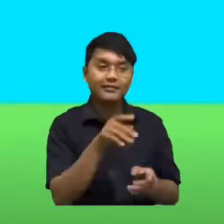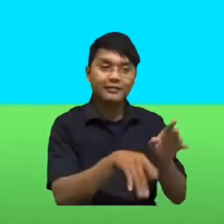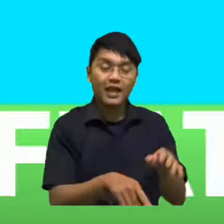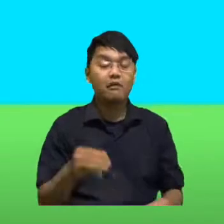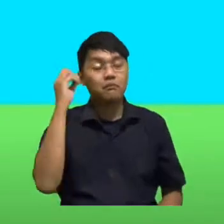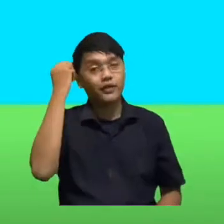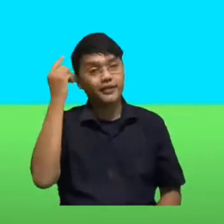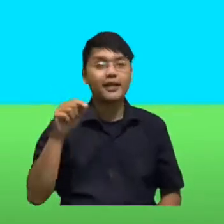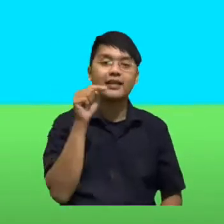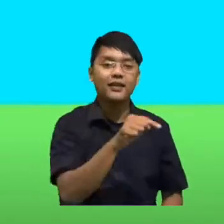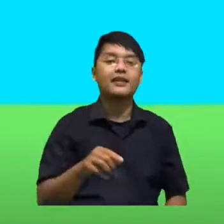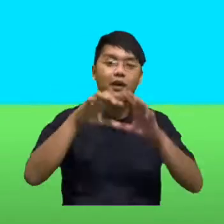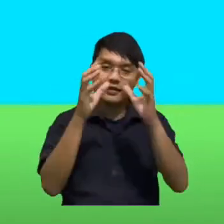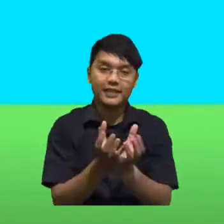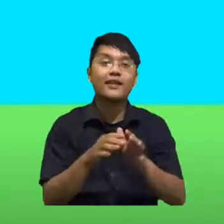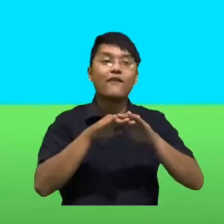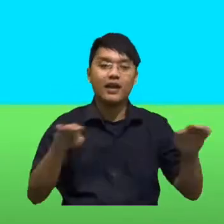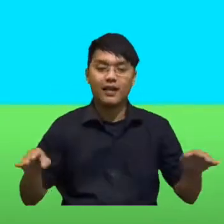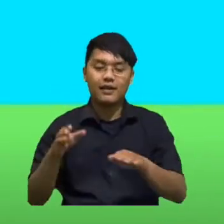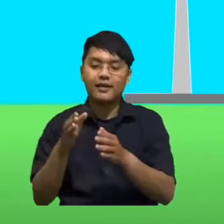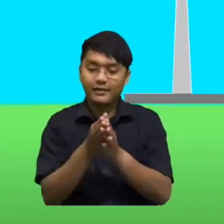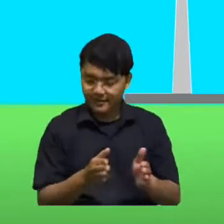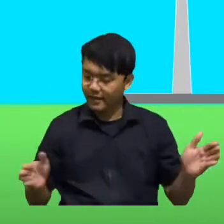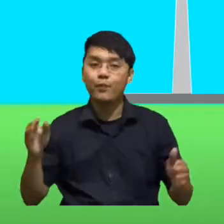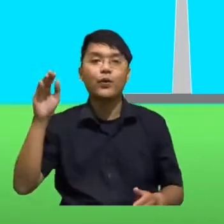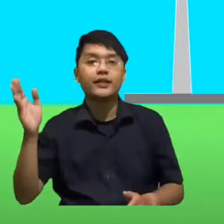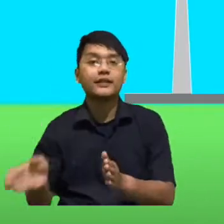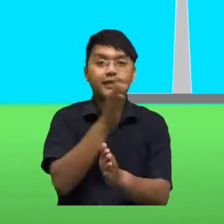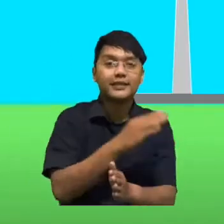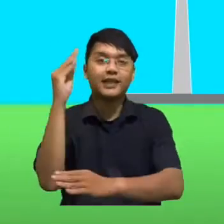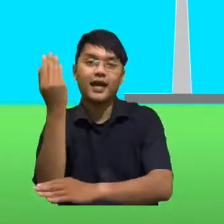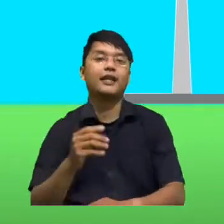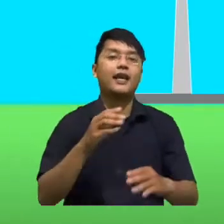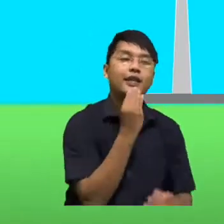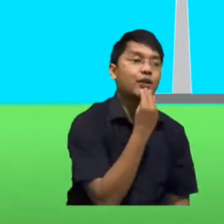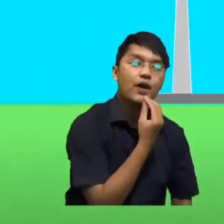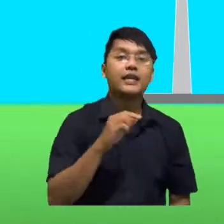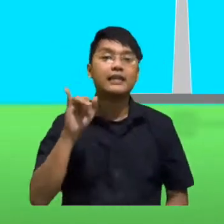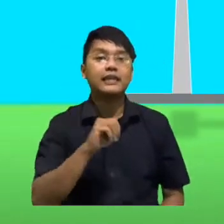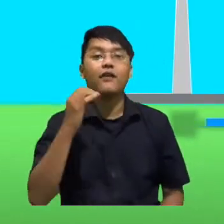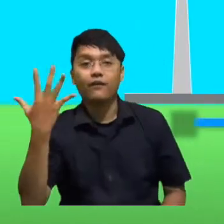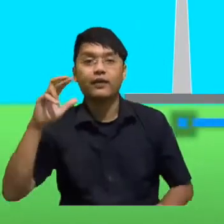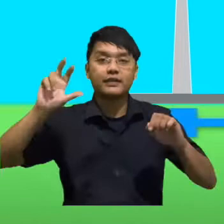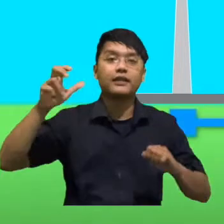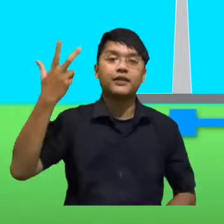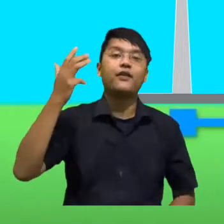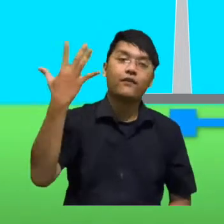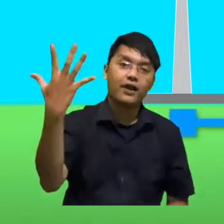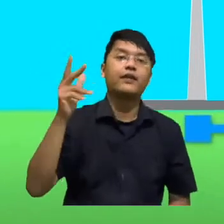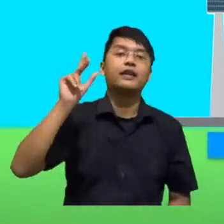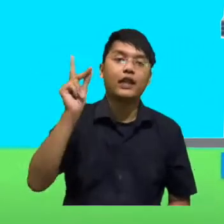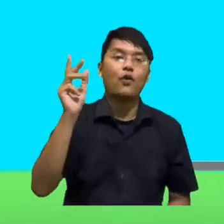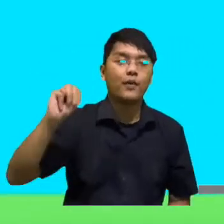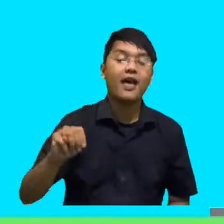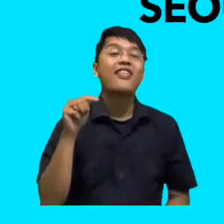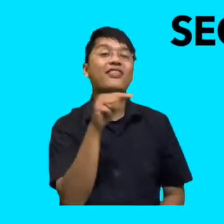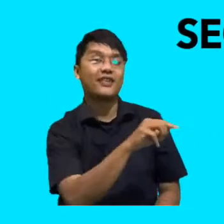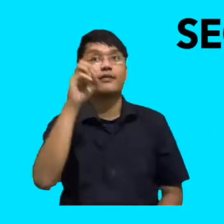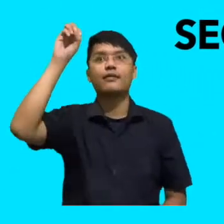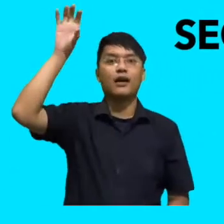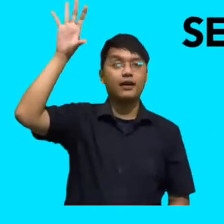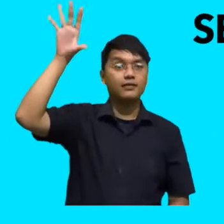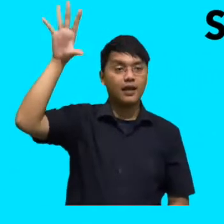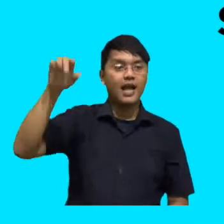is flat. The distance between Jakarta and Seoul is 5,335 kilometers. Then, this is the